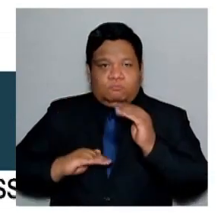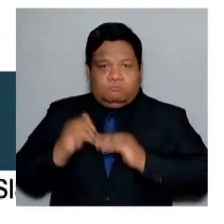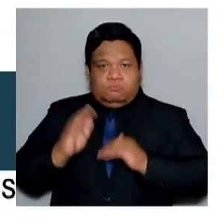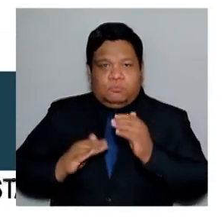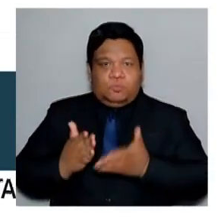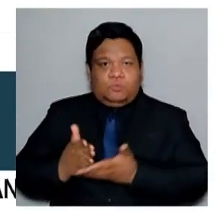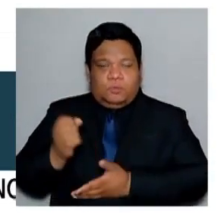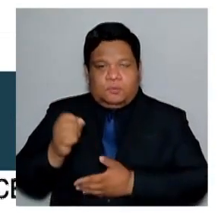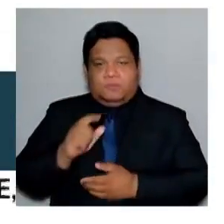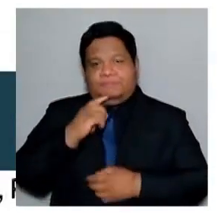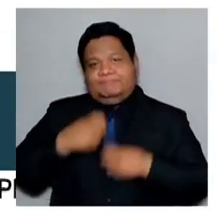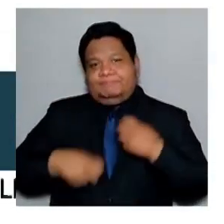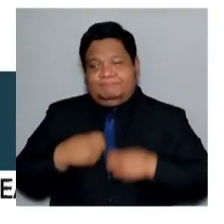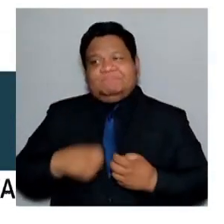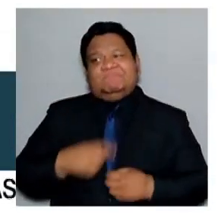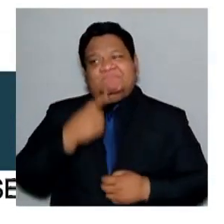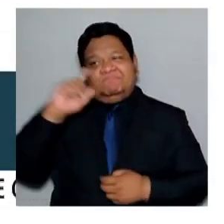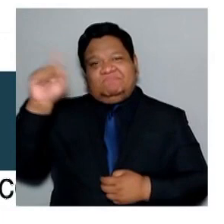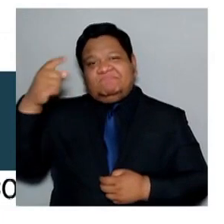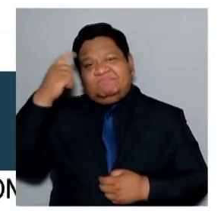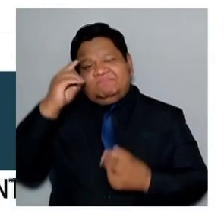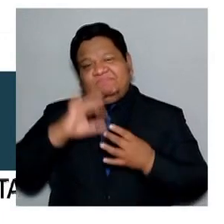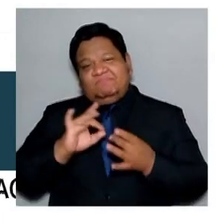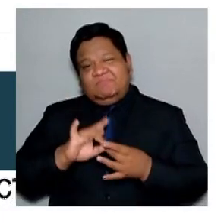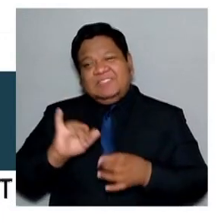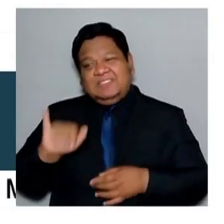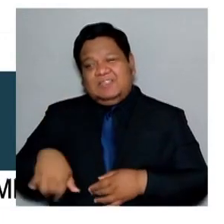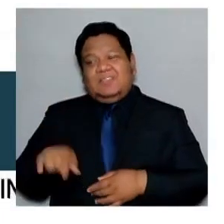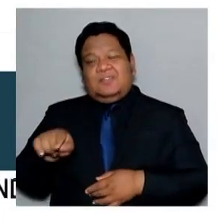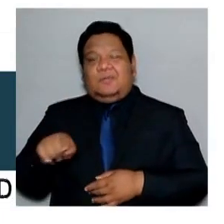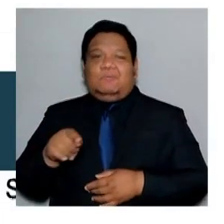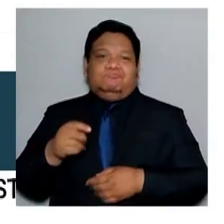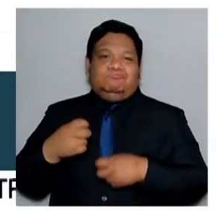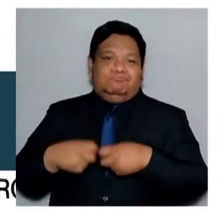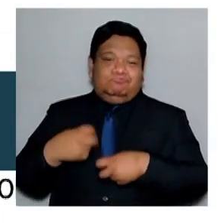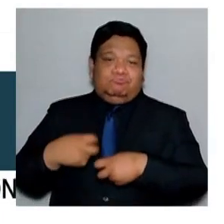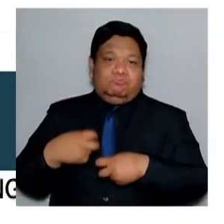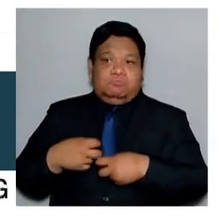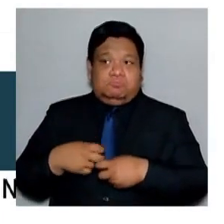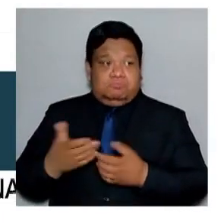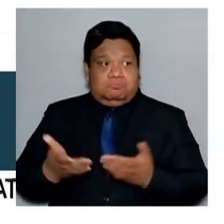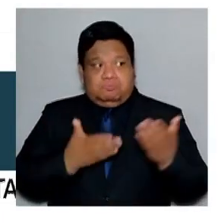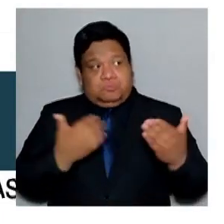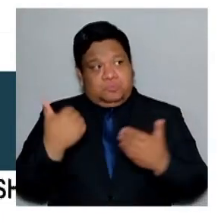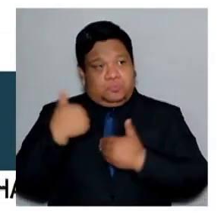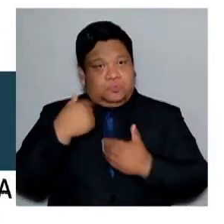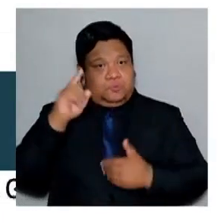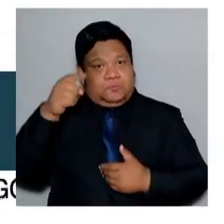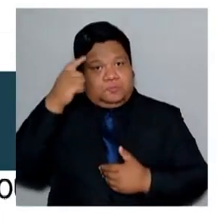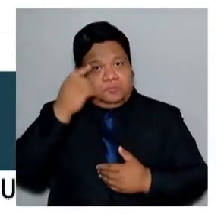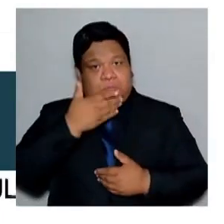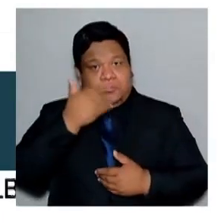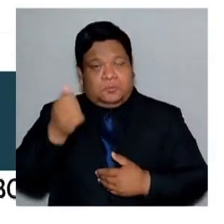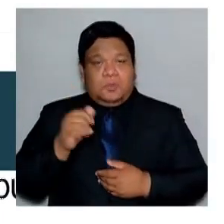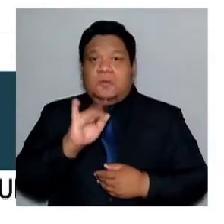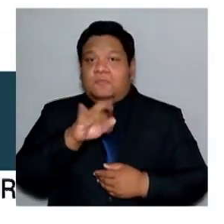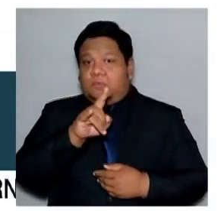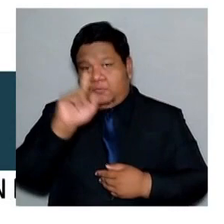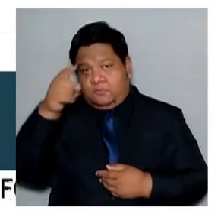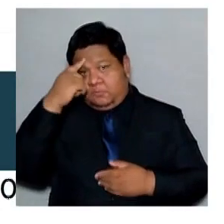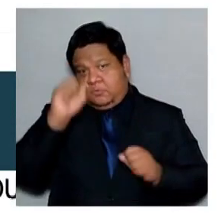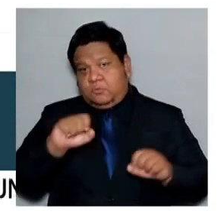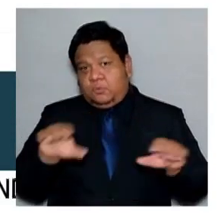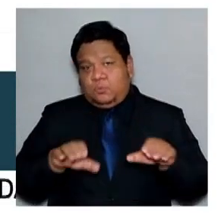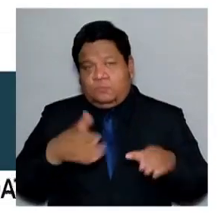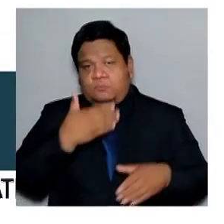a difficulty. When asked if it was better for government to handle a right-of-way, I said, you know, if they can do it, that's great. But the problem is,